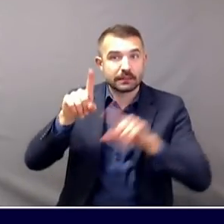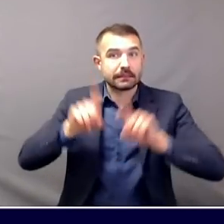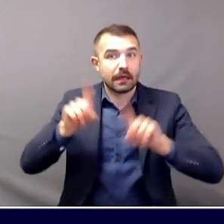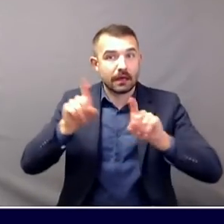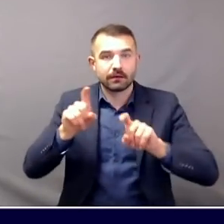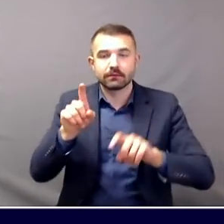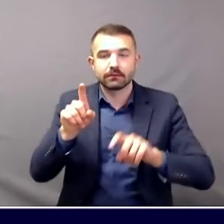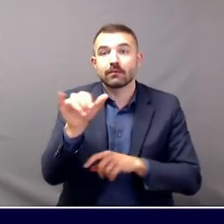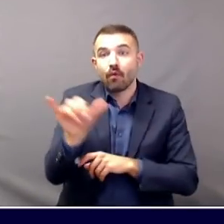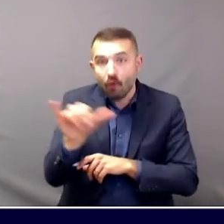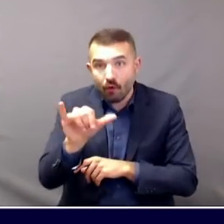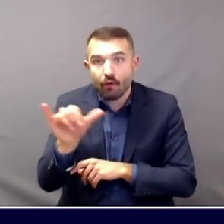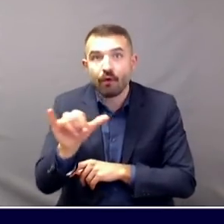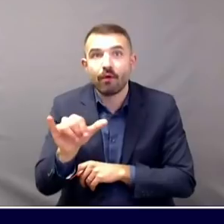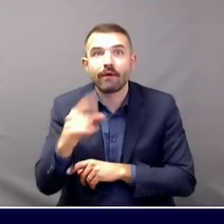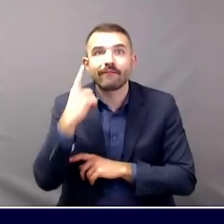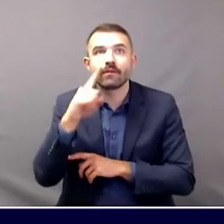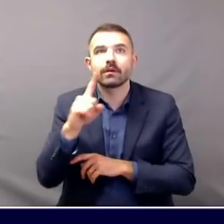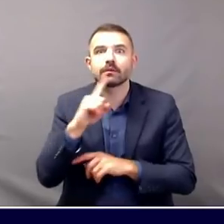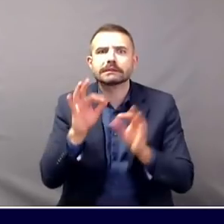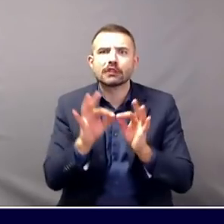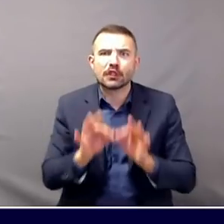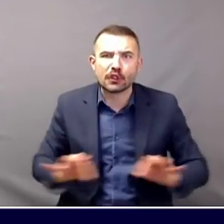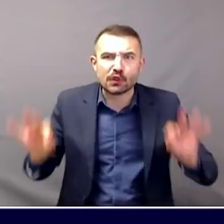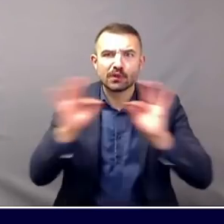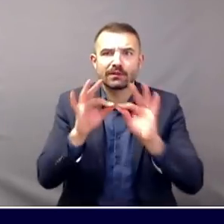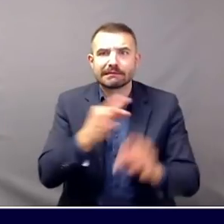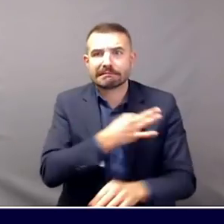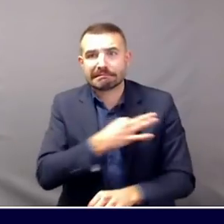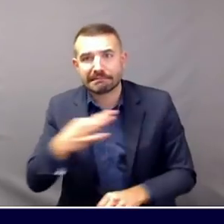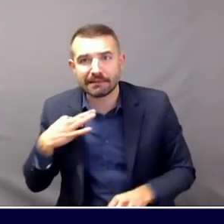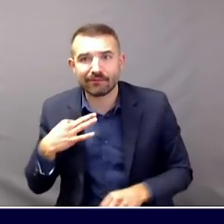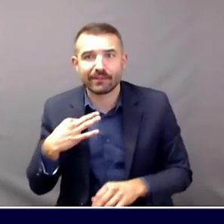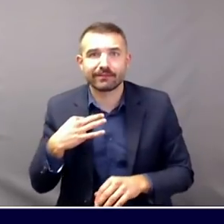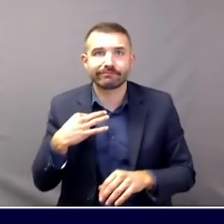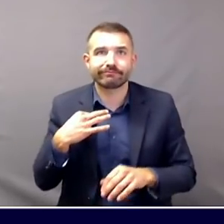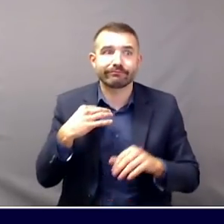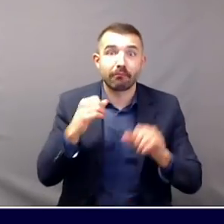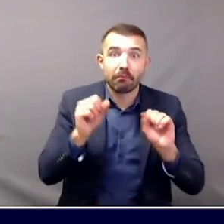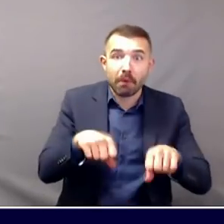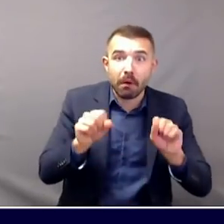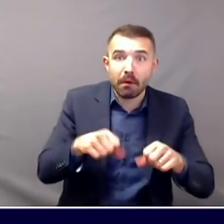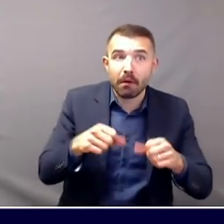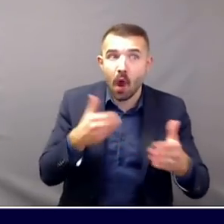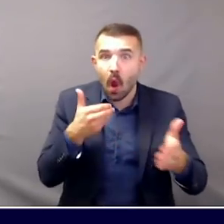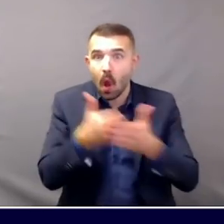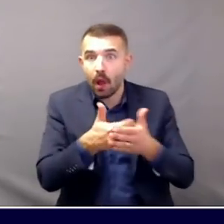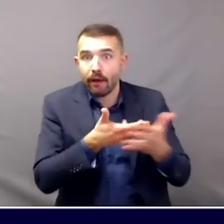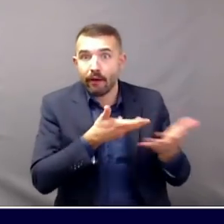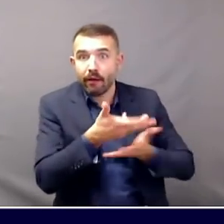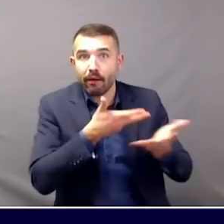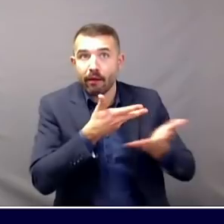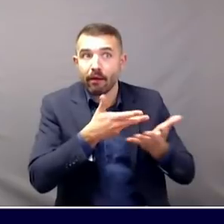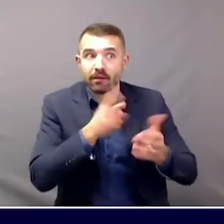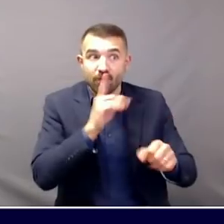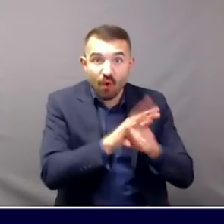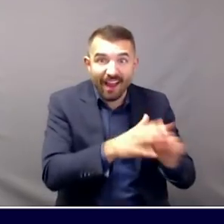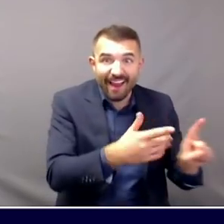critical infrastructure staff who are identified to be close contacts of individuals confirmed to have